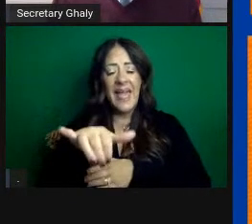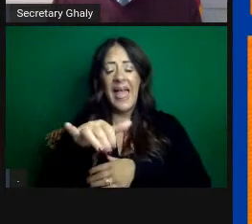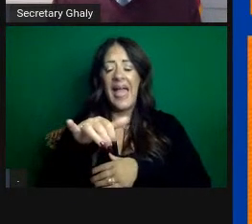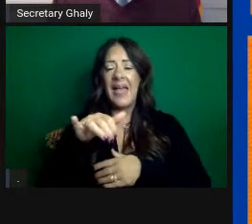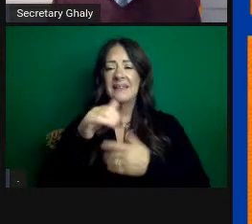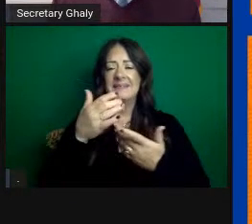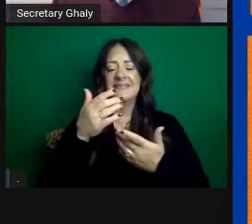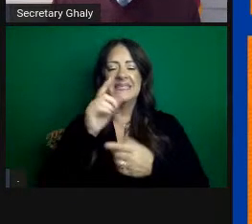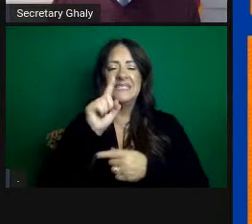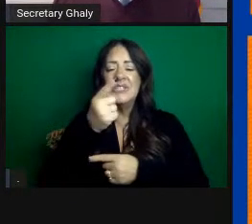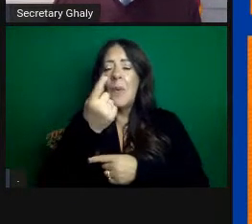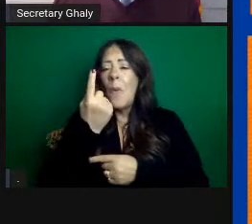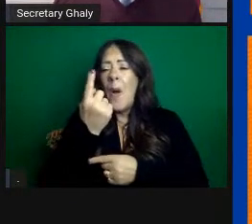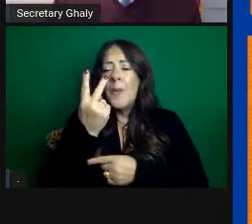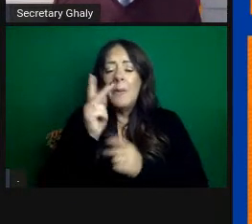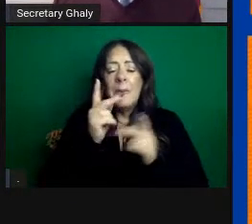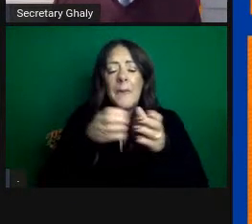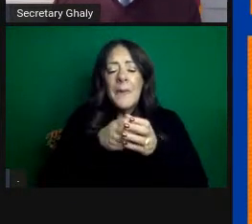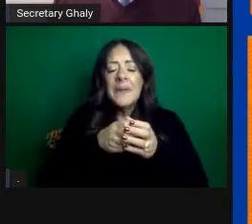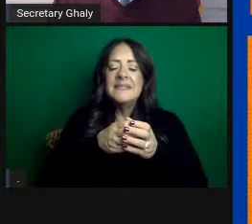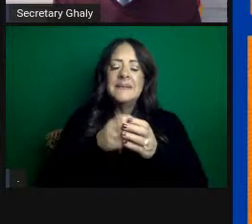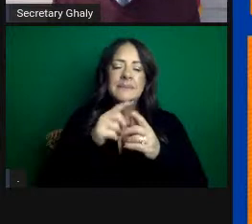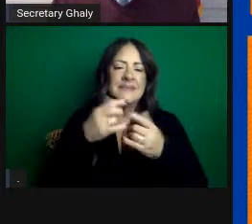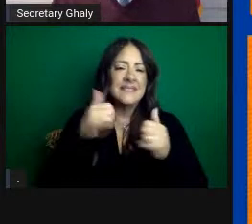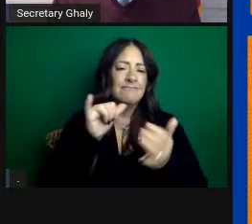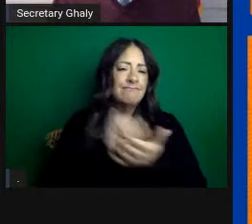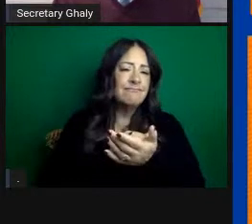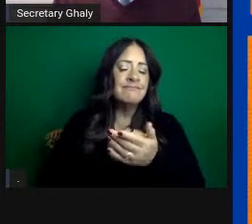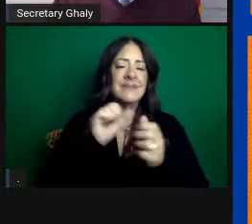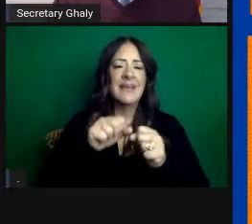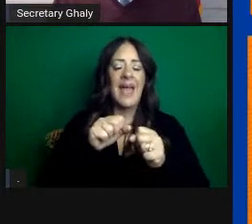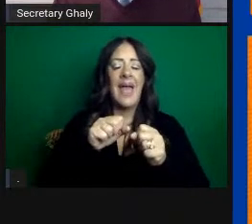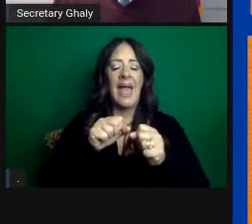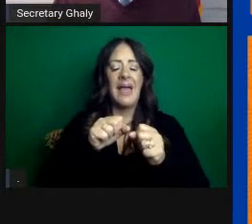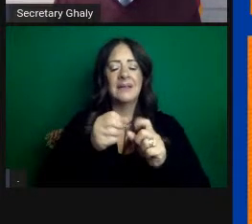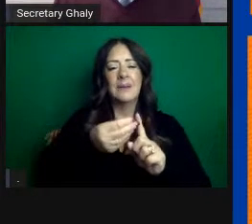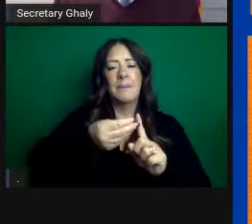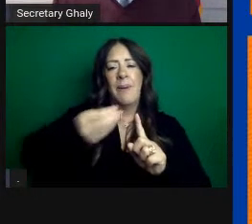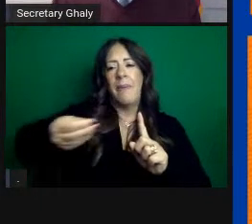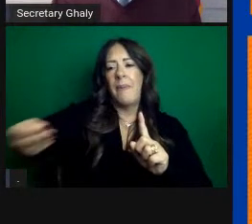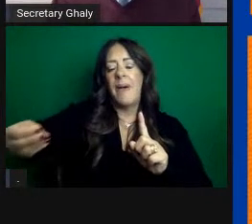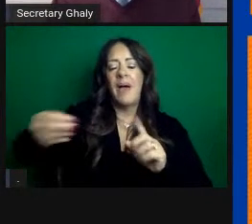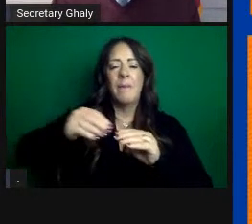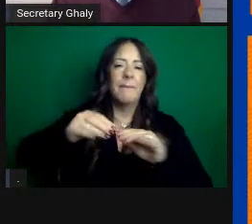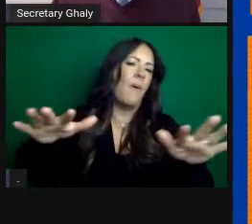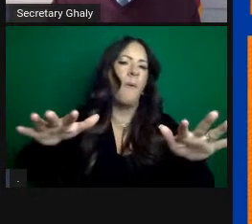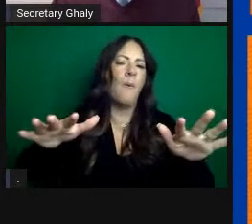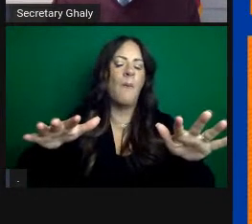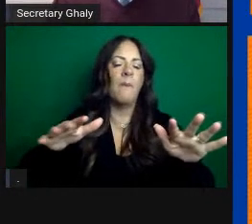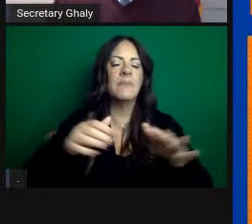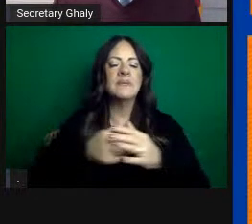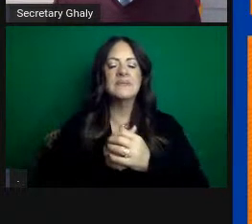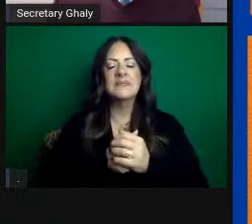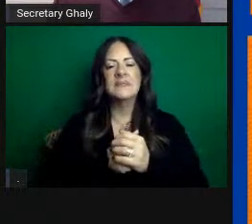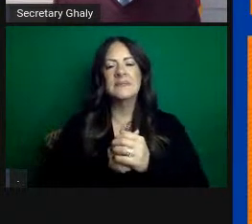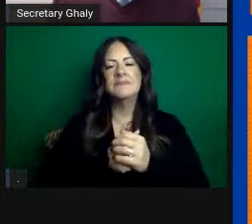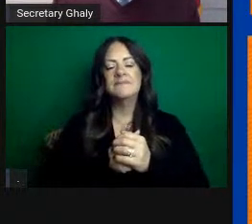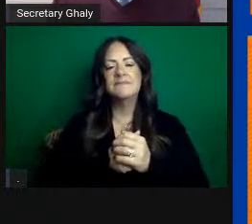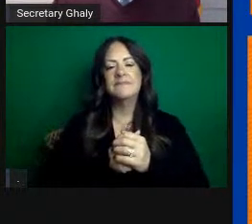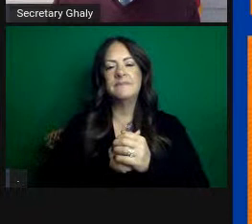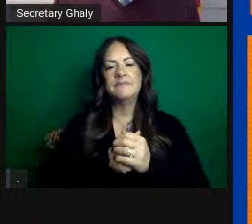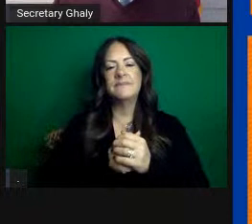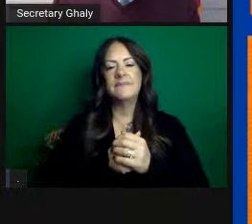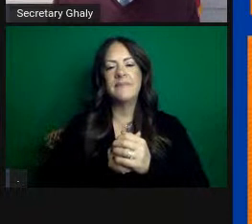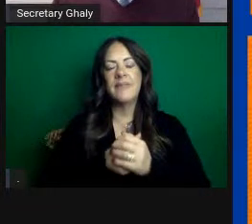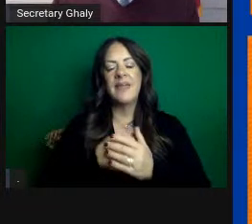see this yet another chance to see the increased spread across our state. Never miss an opportunity to